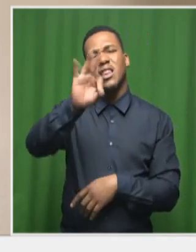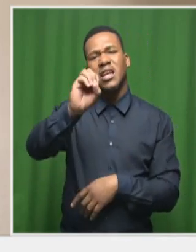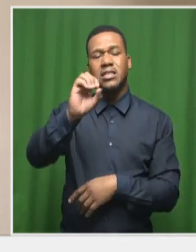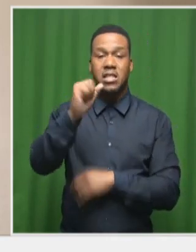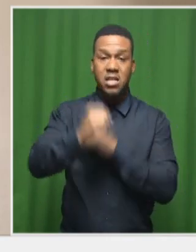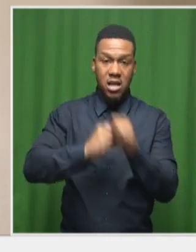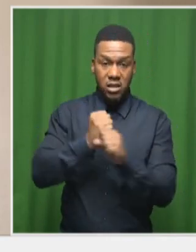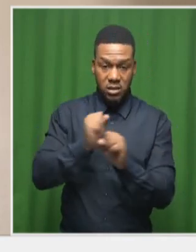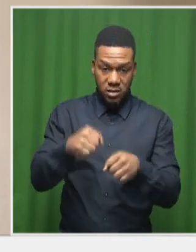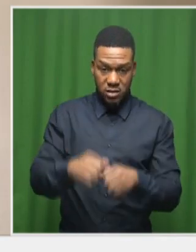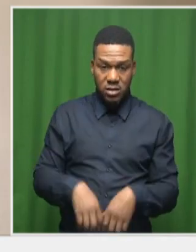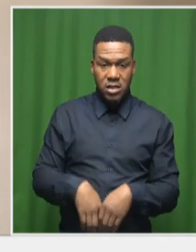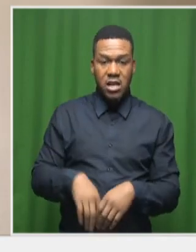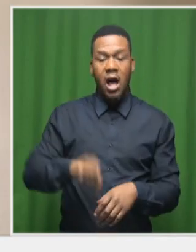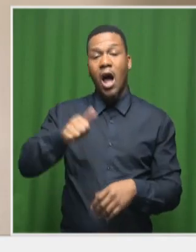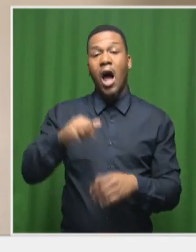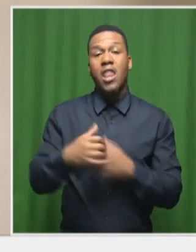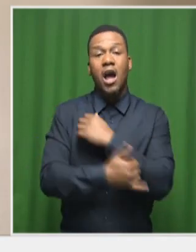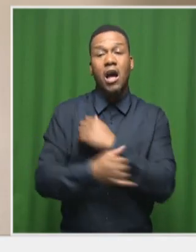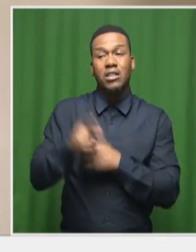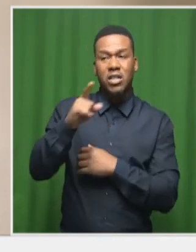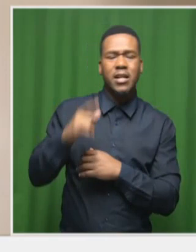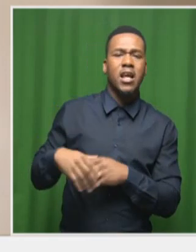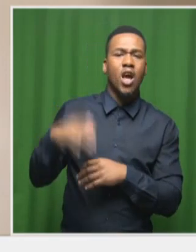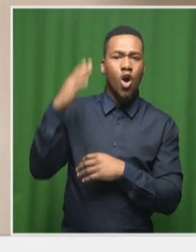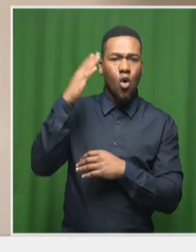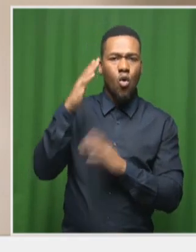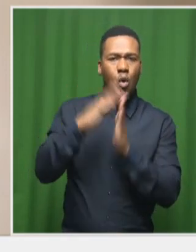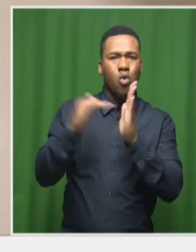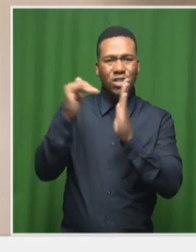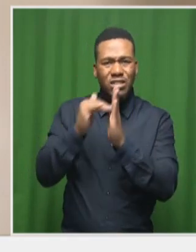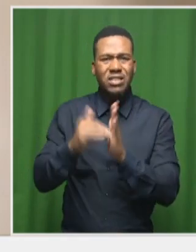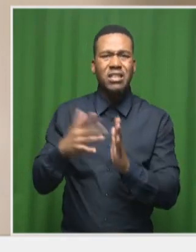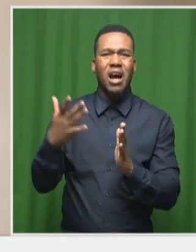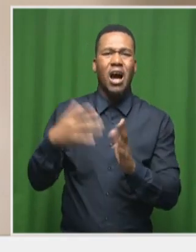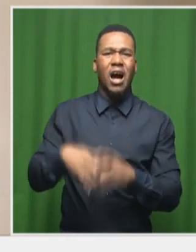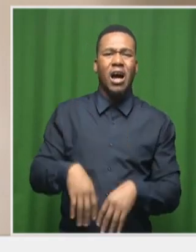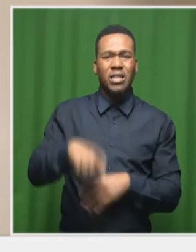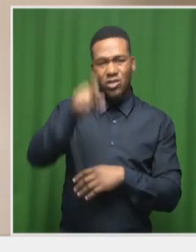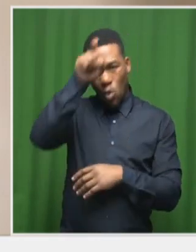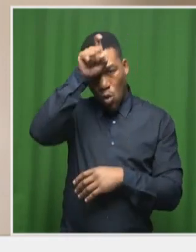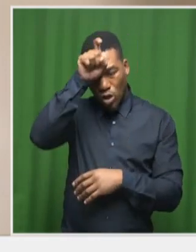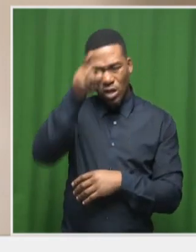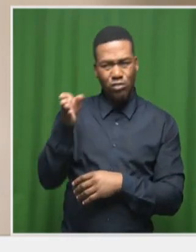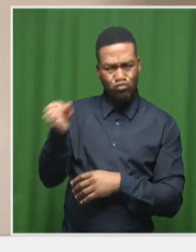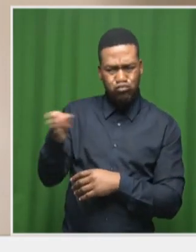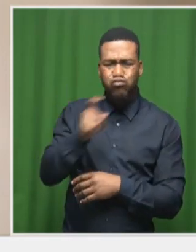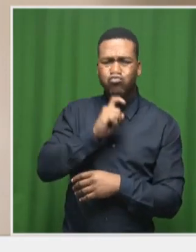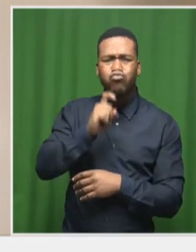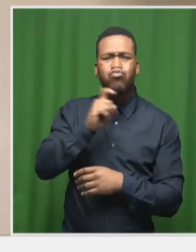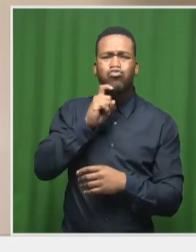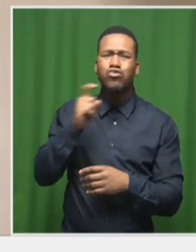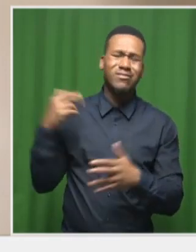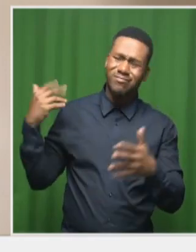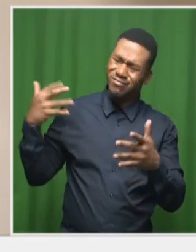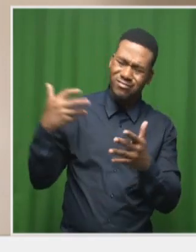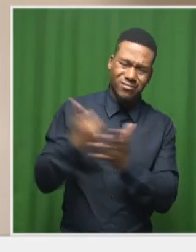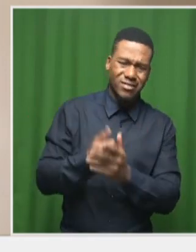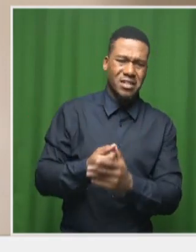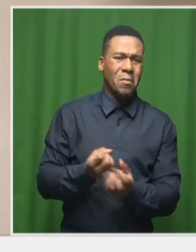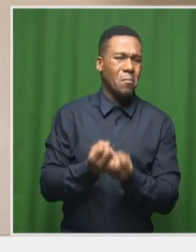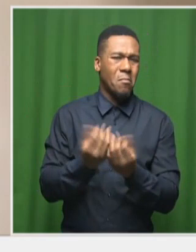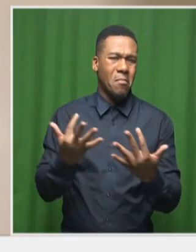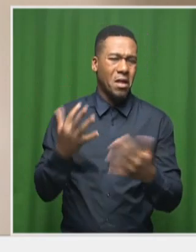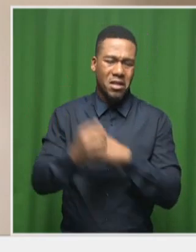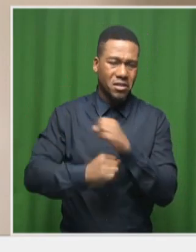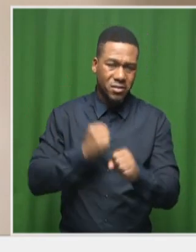in countries such as Canada, South Korea, Turkey, Poland, all across Europe, this technology has been used for over 80 years.